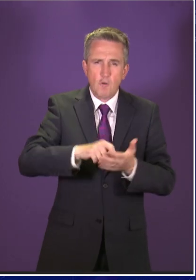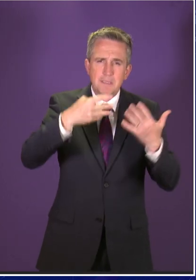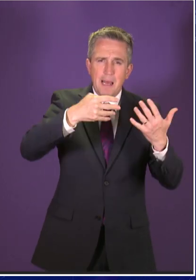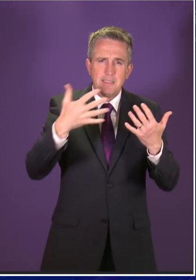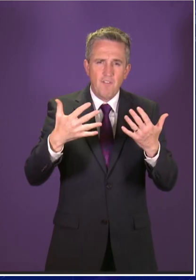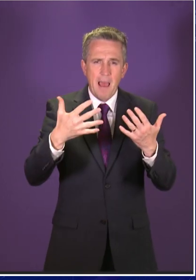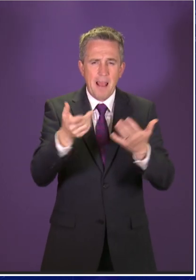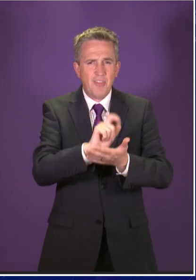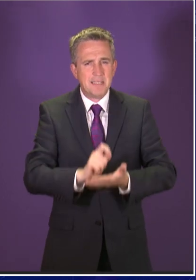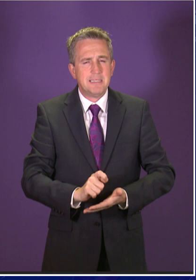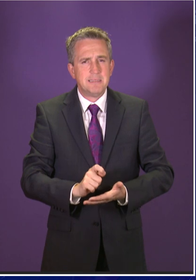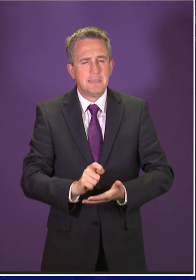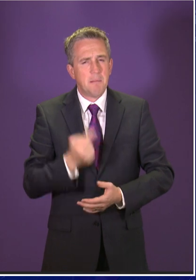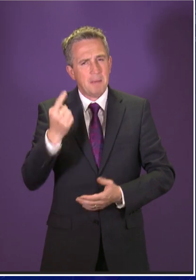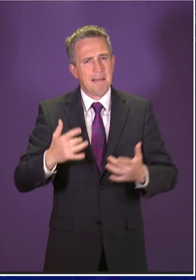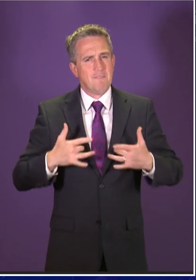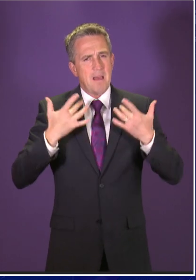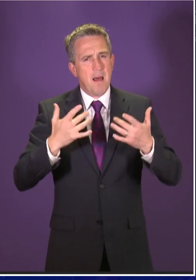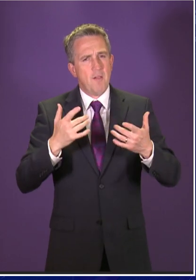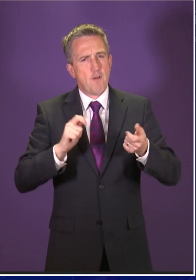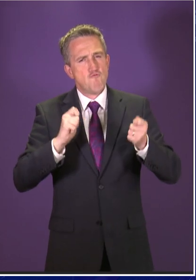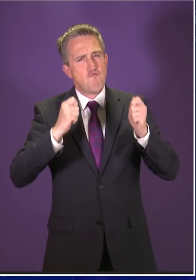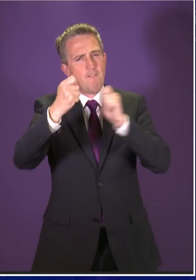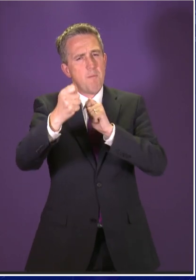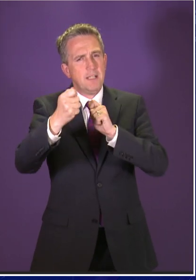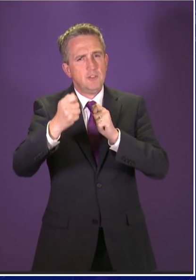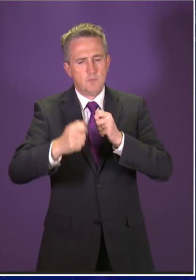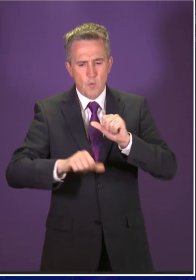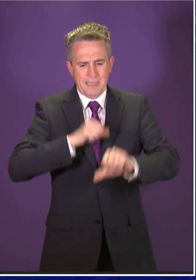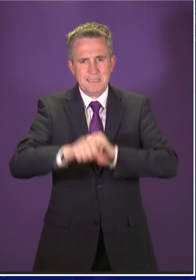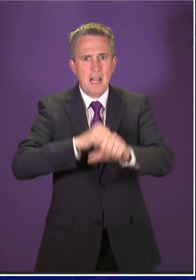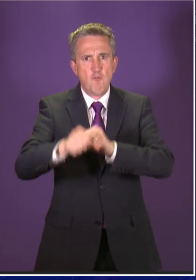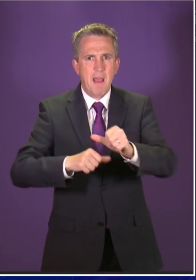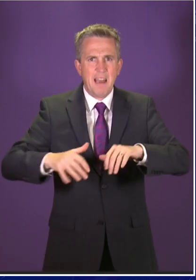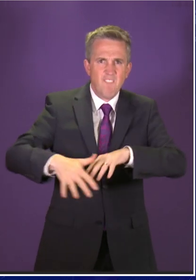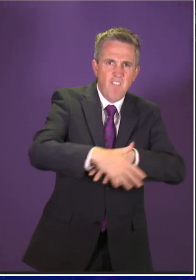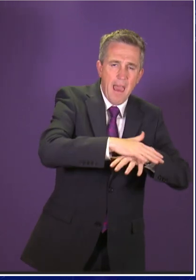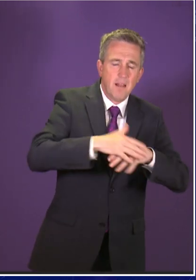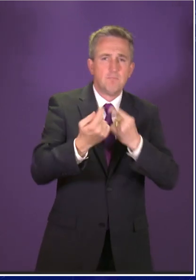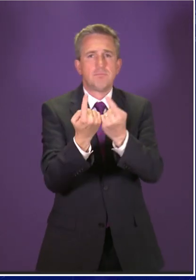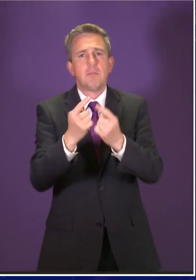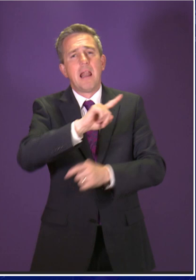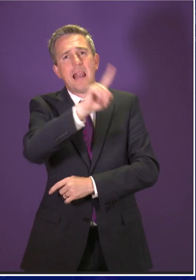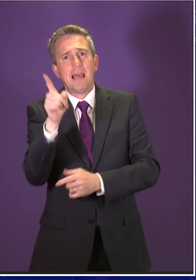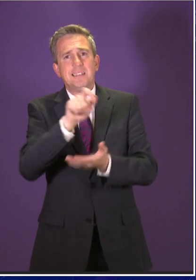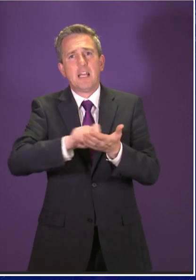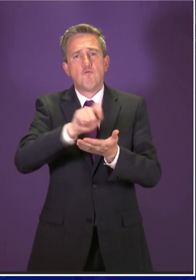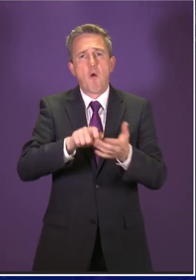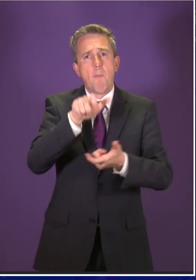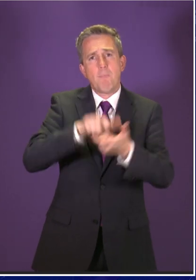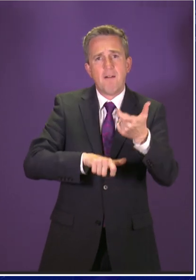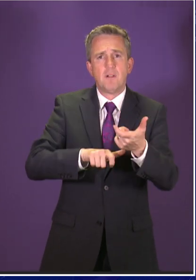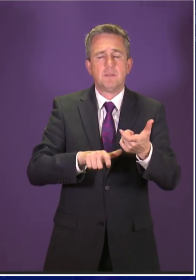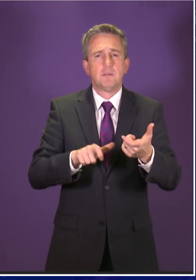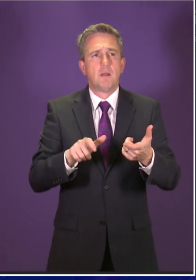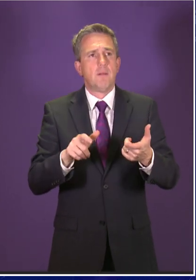he had this feeling that the Reformation was unleashing this accelerating process of violence and turned later in his life to writing pamphlets such as